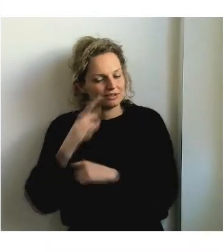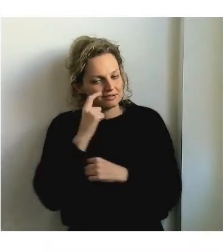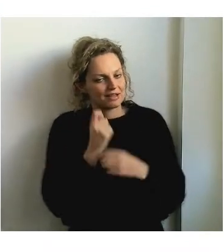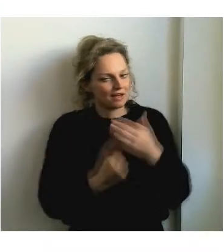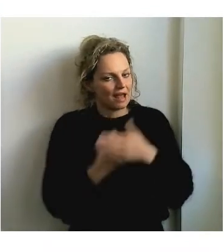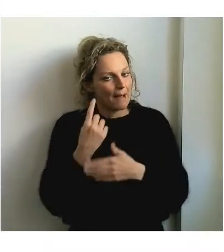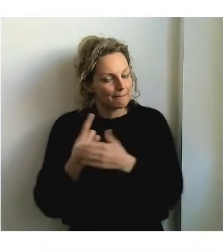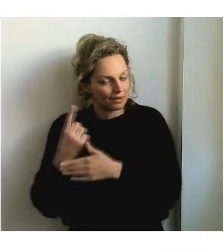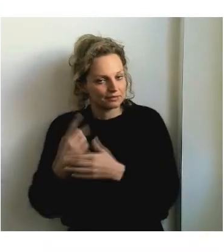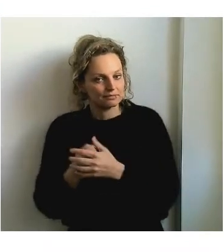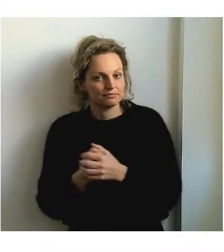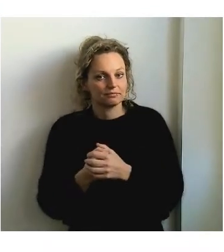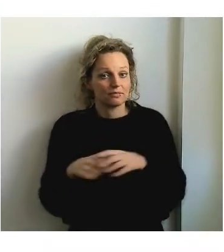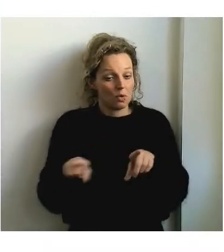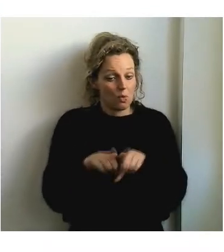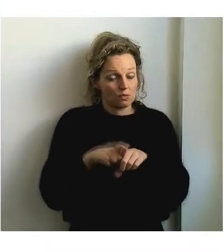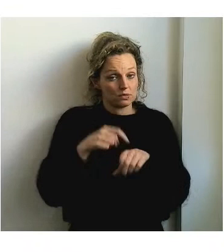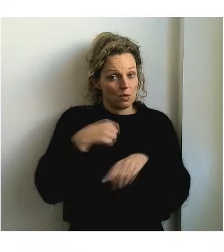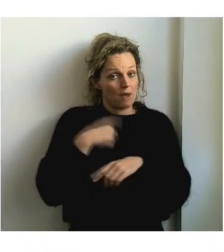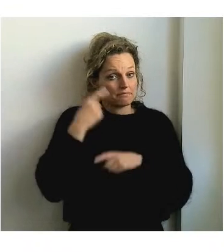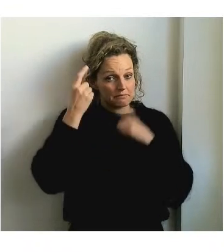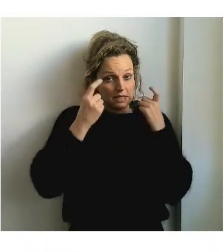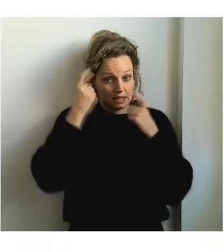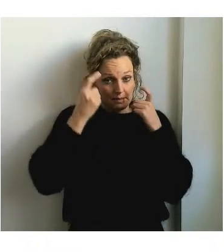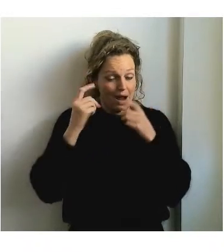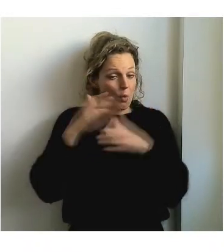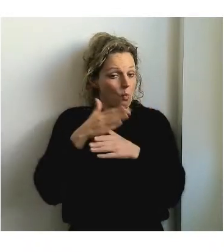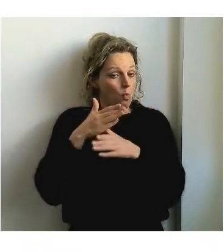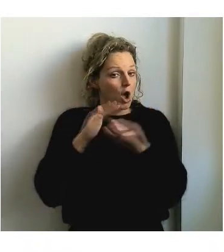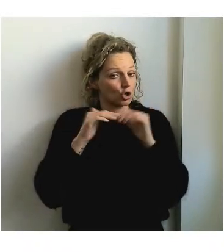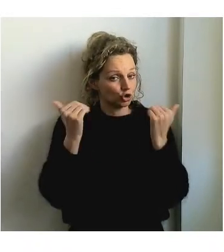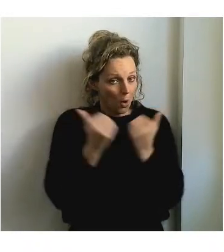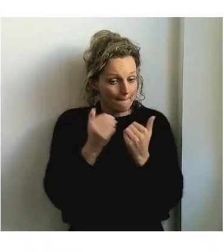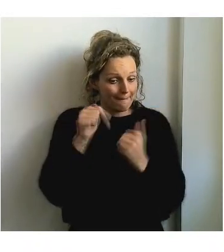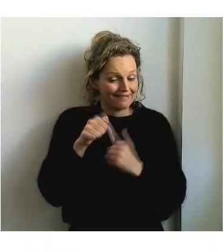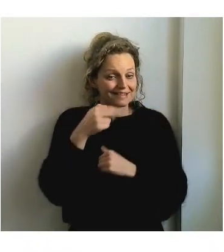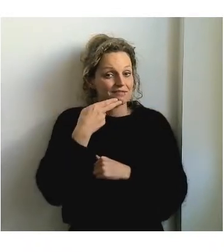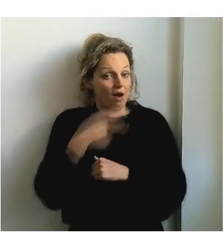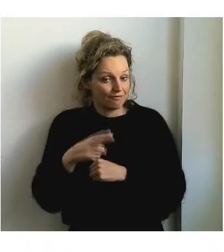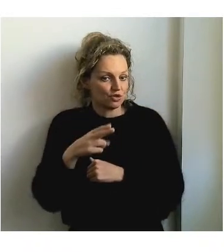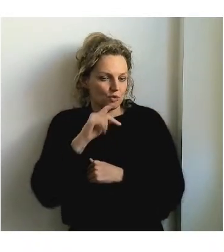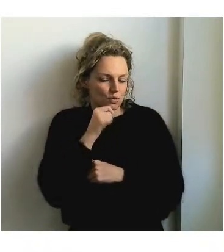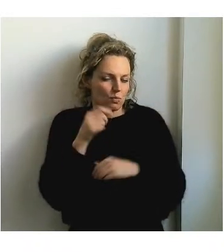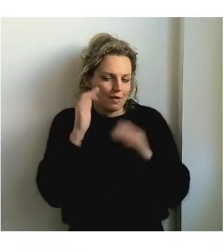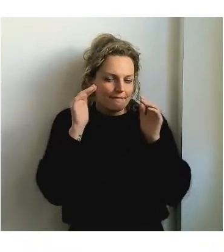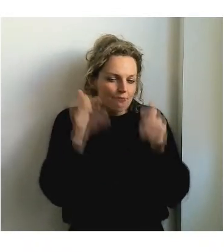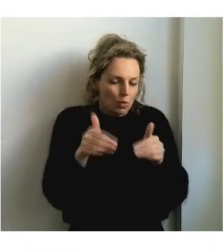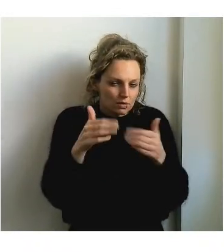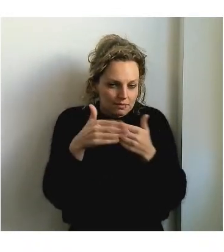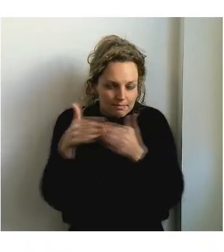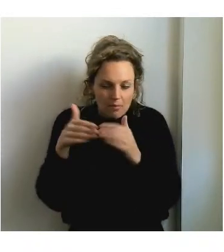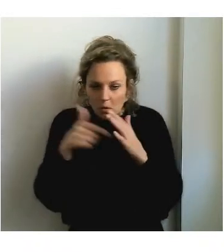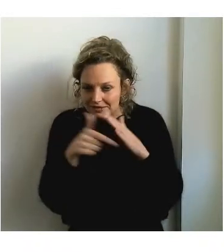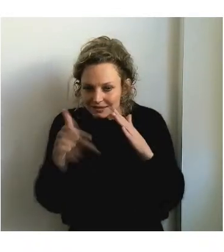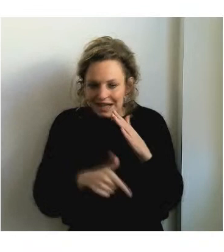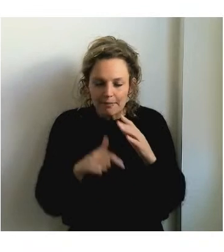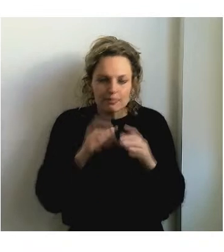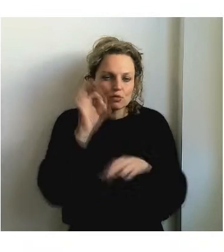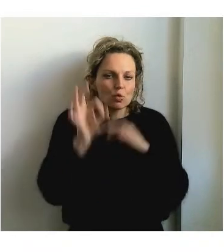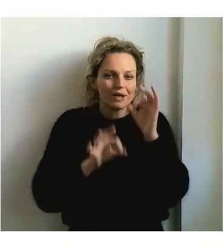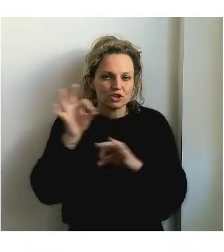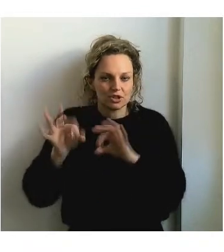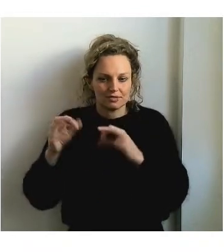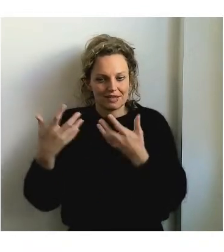I'm also thinking about is the workshops are running this afternoon start to get under the skin of some of those questions about running accessible meetings and being in an accessible and